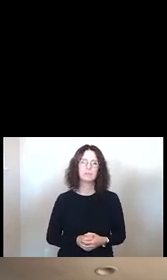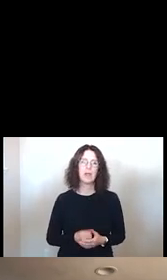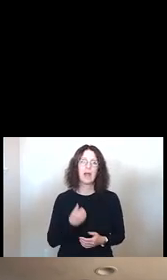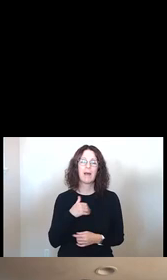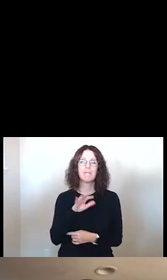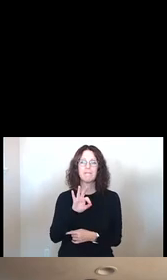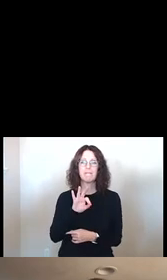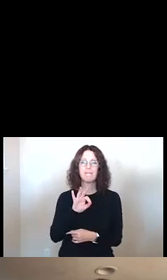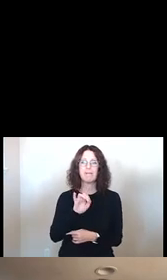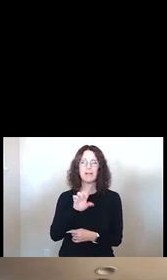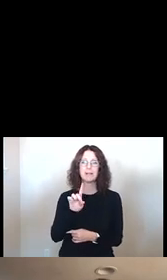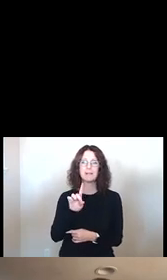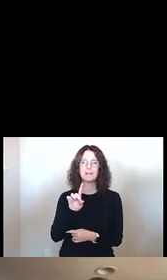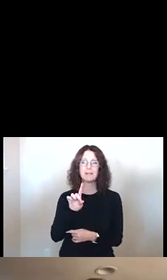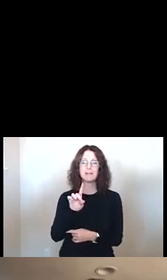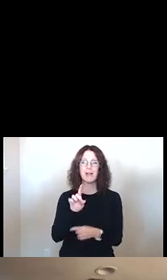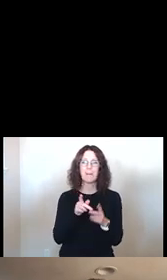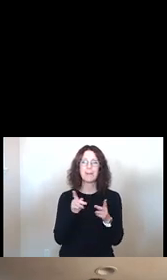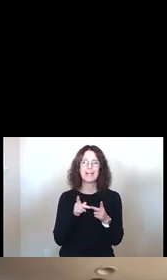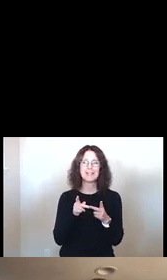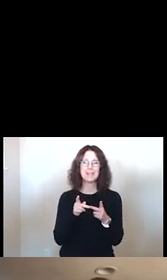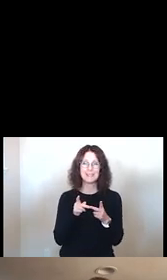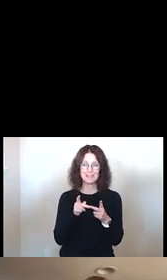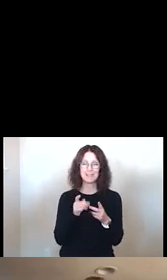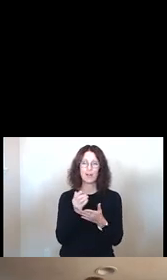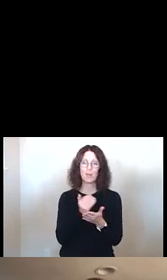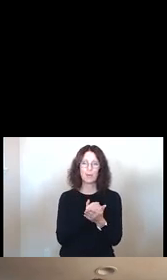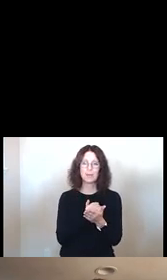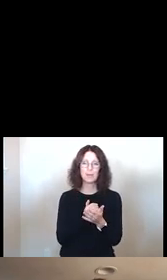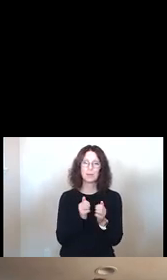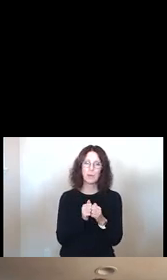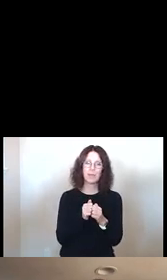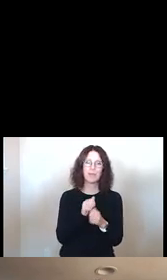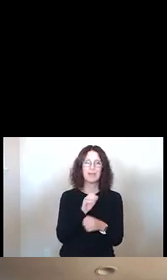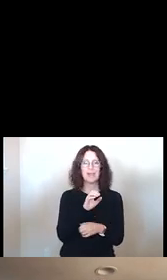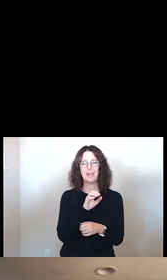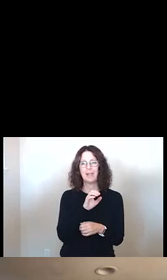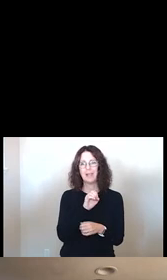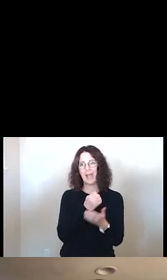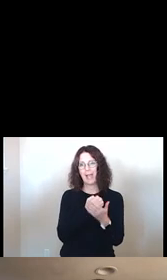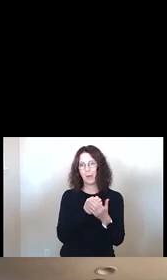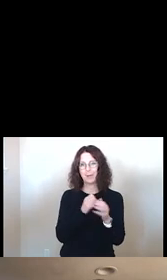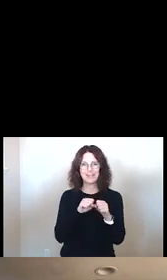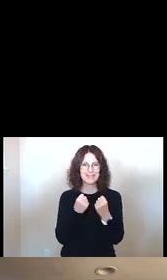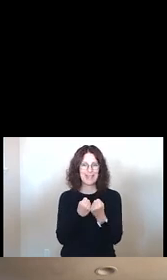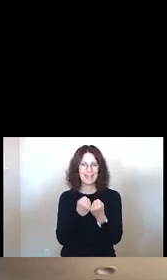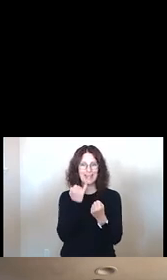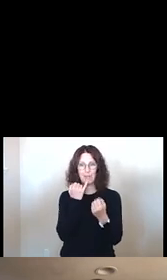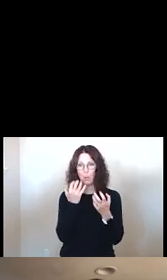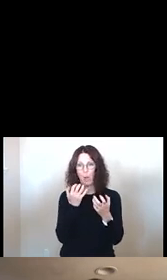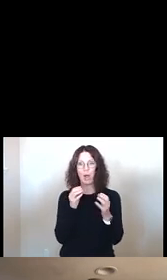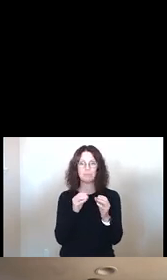courses through the Econometric Society, and if you have any details, Professor Serio can give you more details on that.